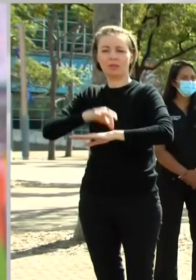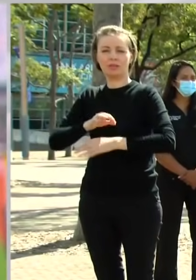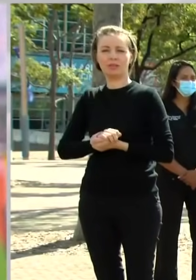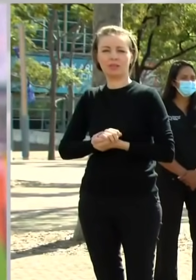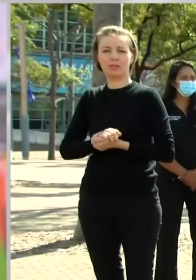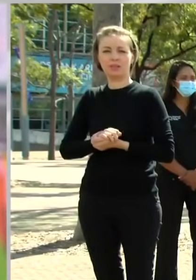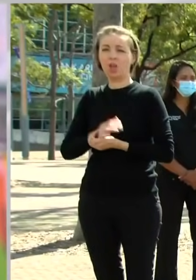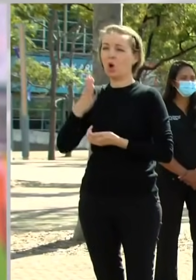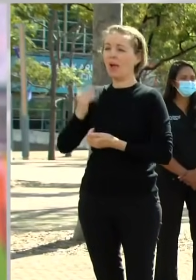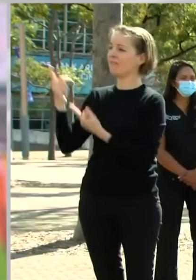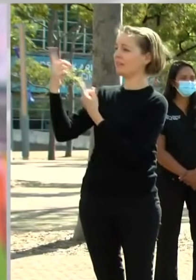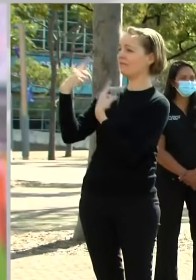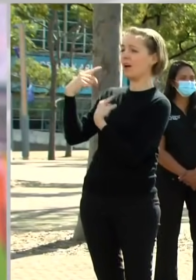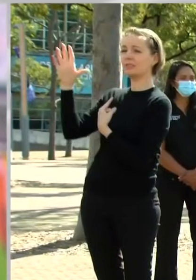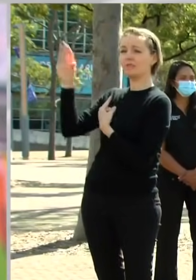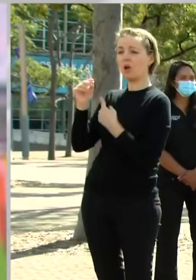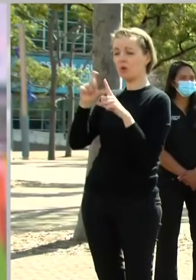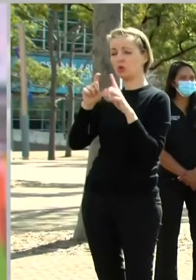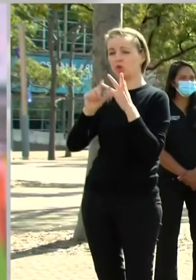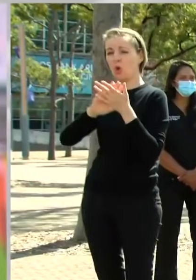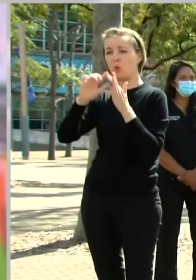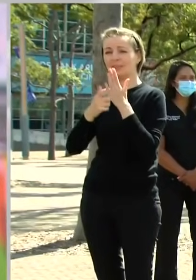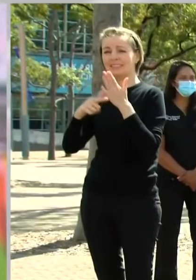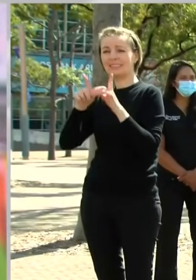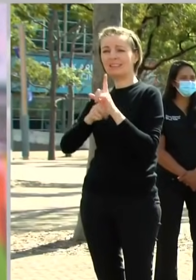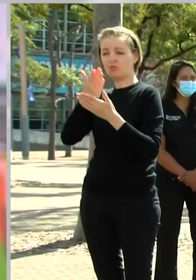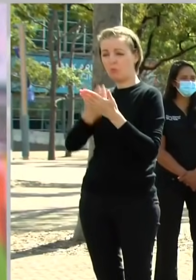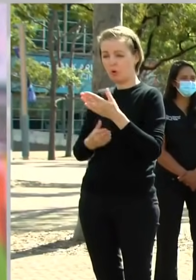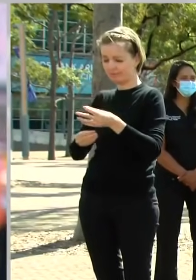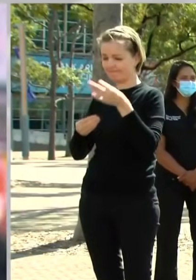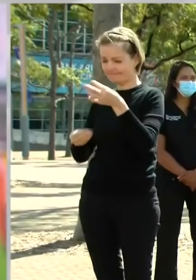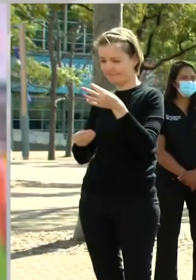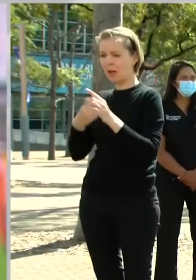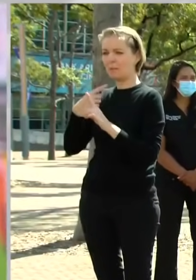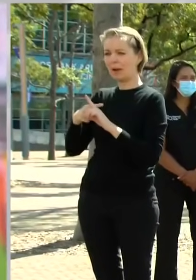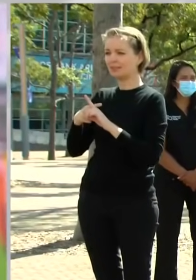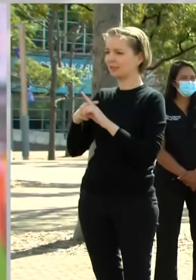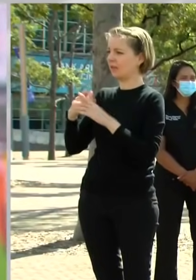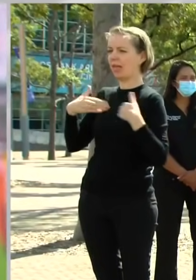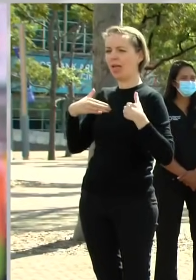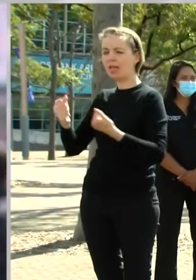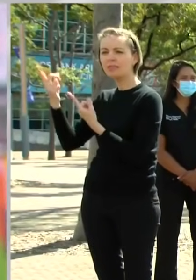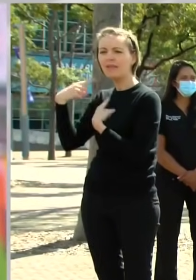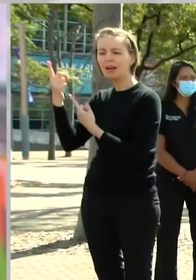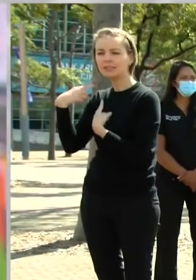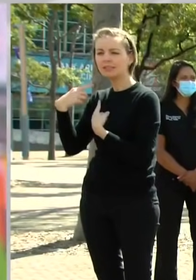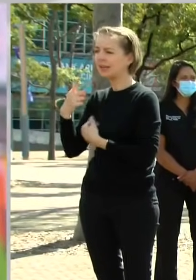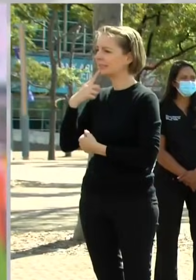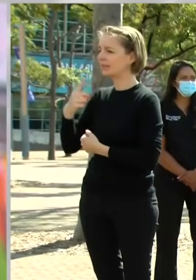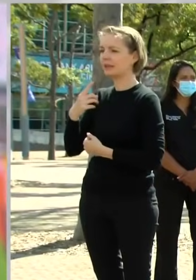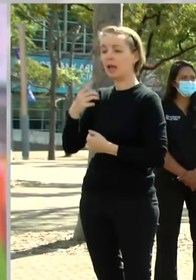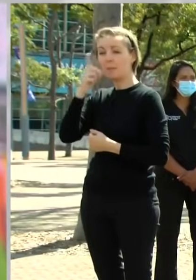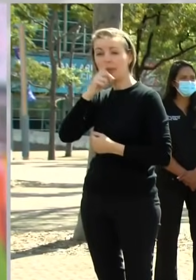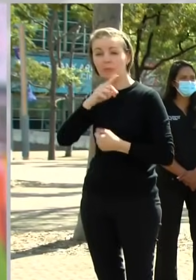and it's consistent with what we've been saying. At 70% double dose, there is no question. unvaccinated people will not be able to